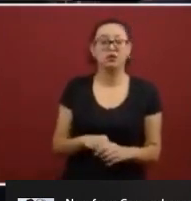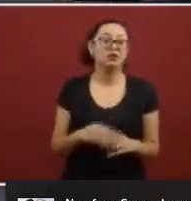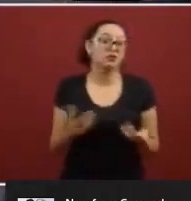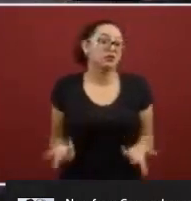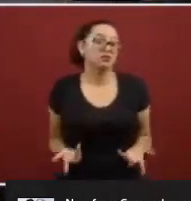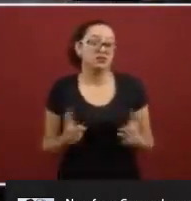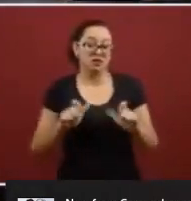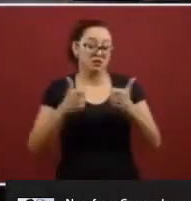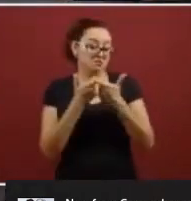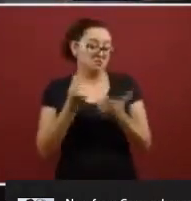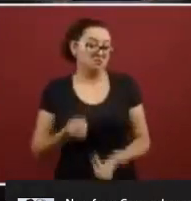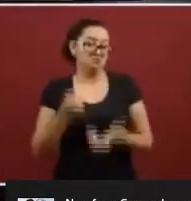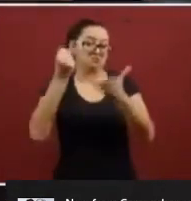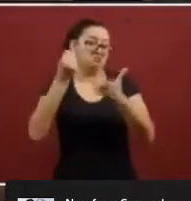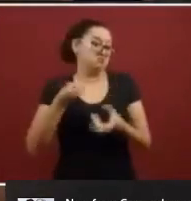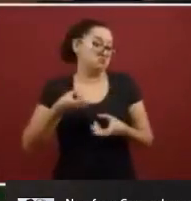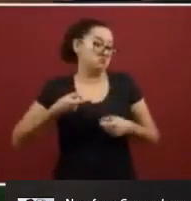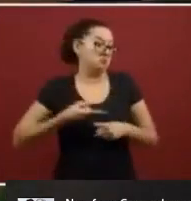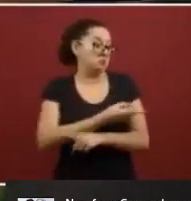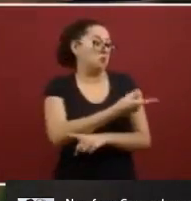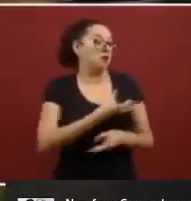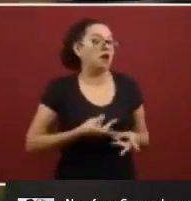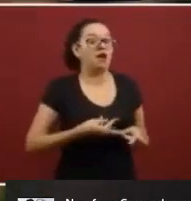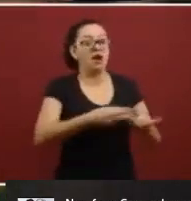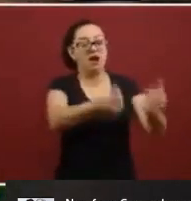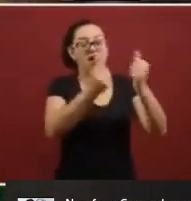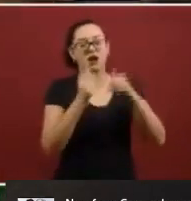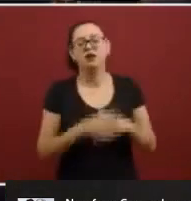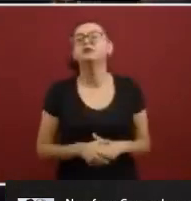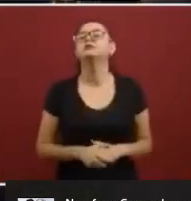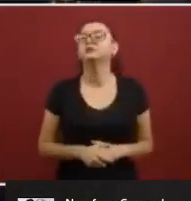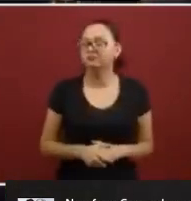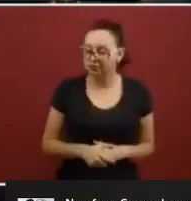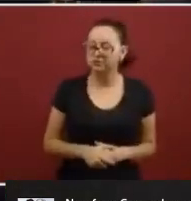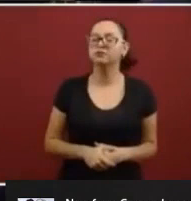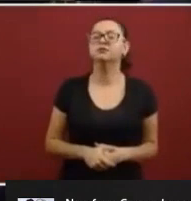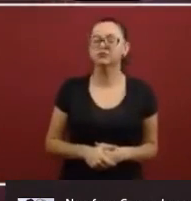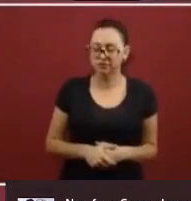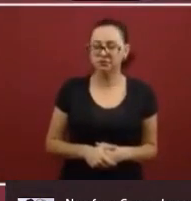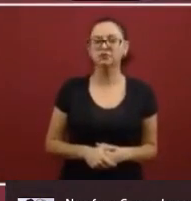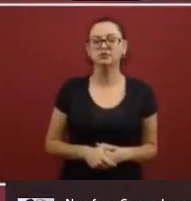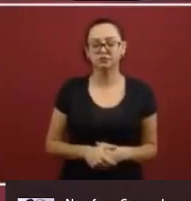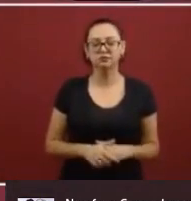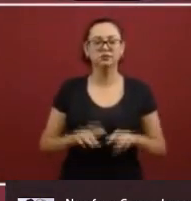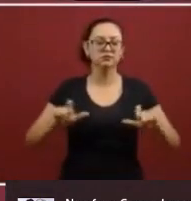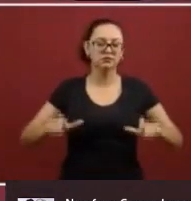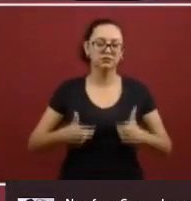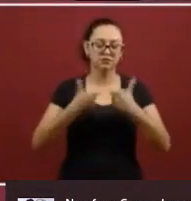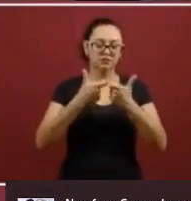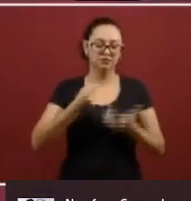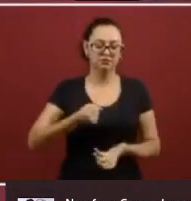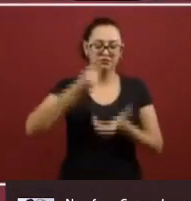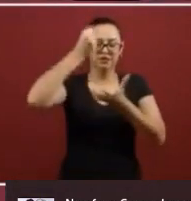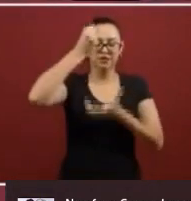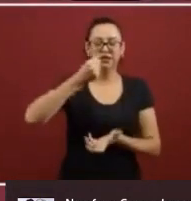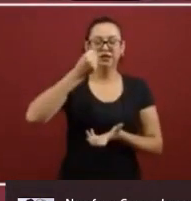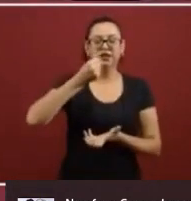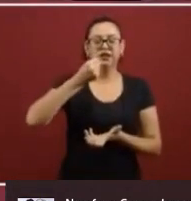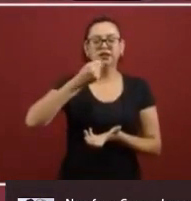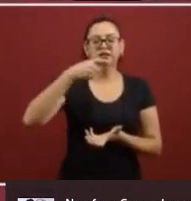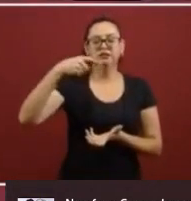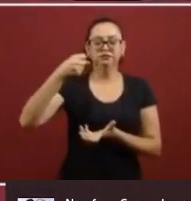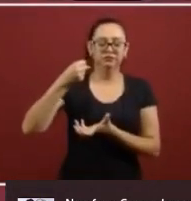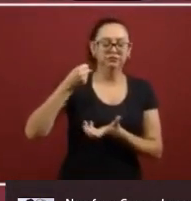dinero sent. Sí. se soltaba. Yeah, Por- because they were just porque taking the se money, hacían estos fondos and these funds o los fideicomisos and the para que